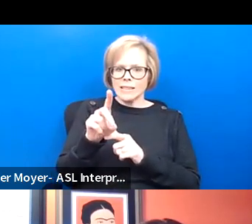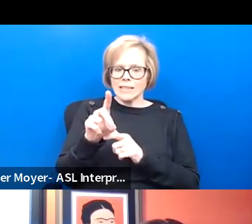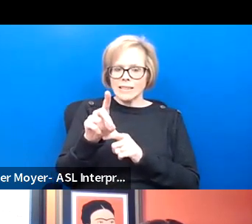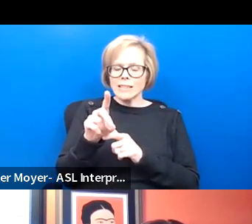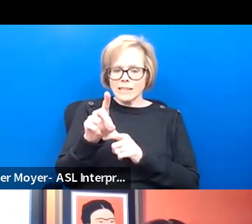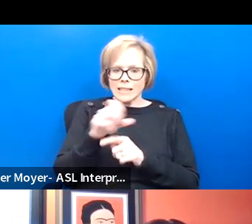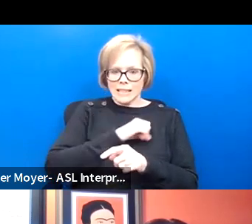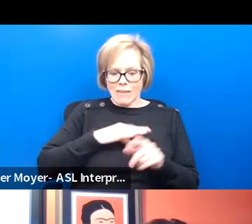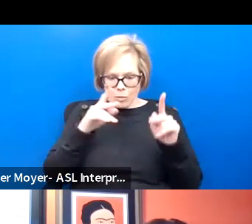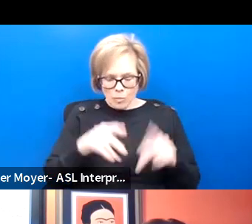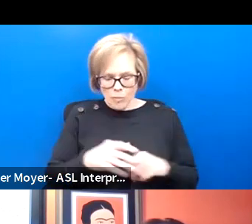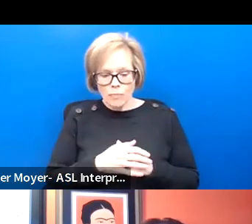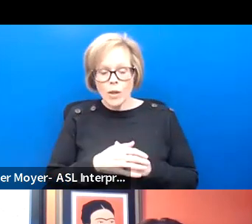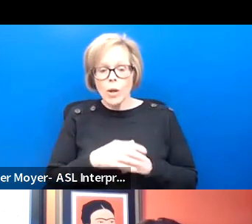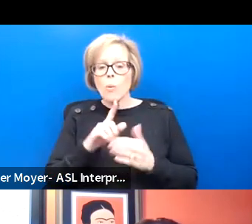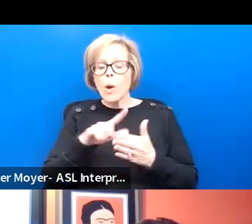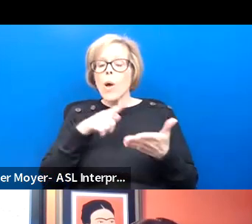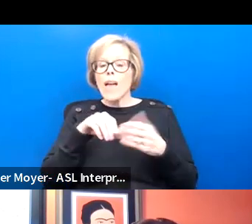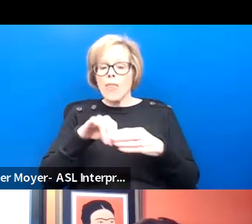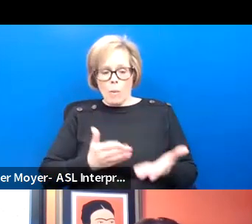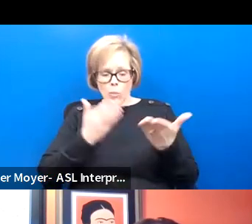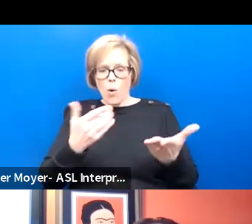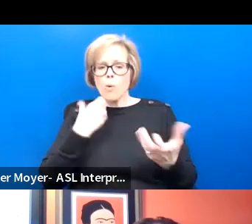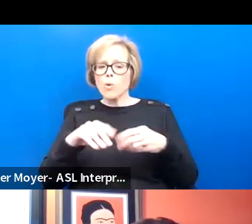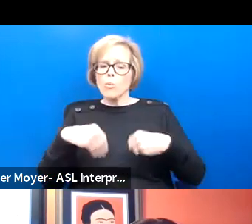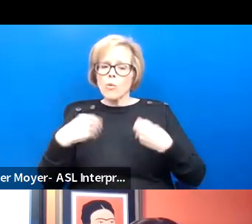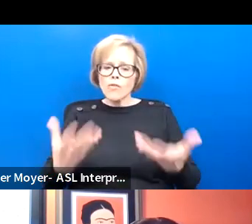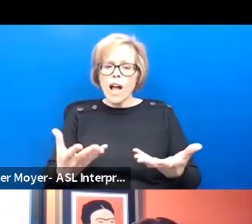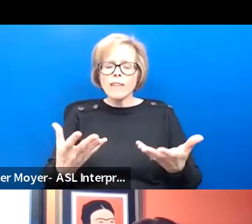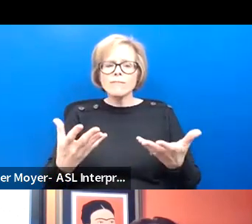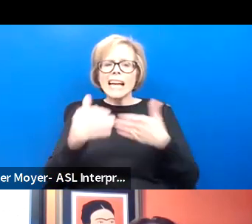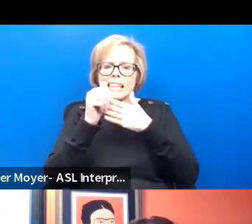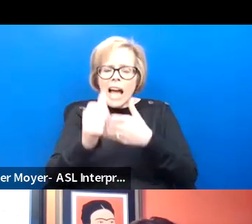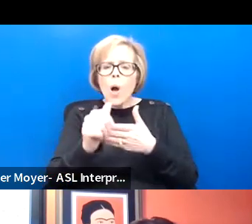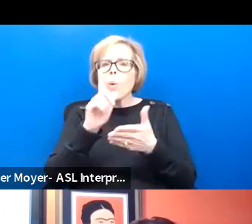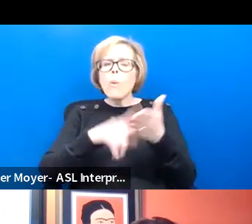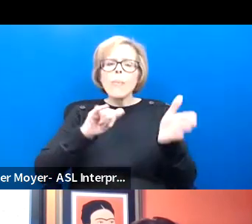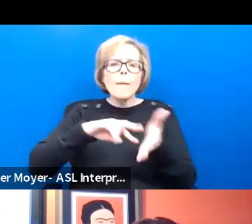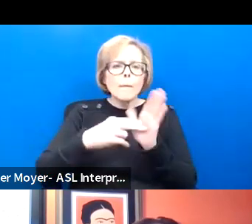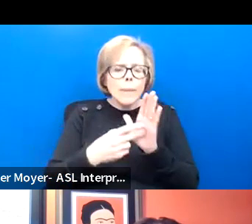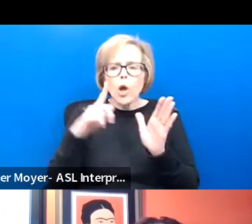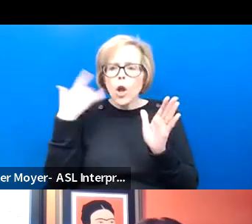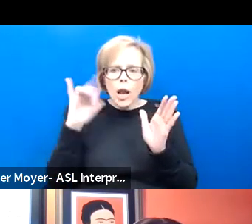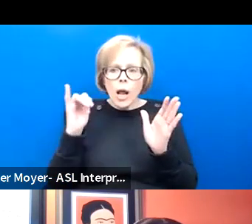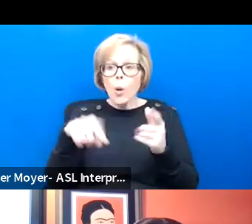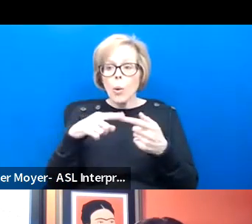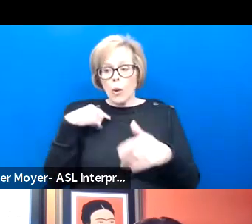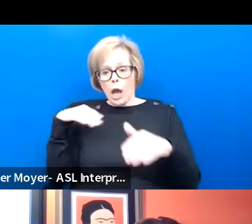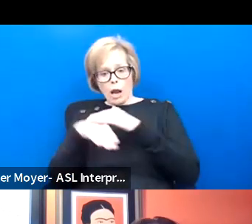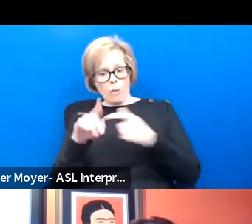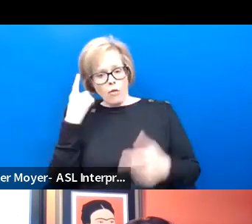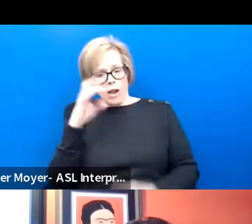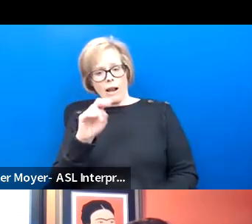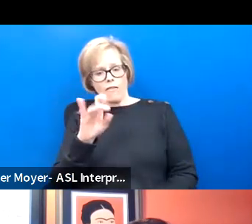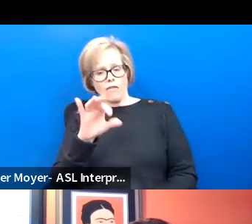this regulation in the proposal was provide some guidelines around what does that mean? When we come in to enforce, what are we looking